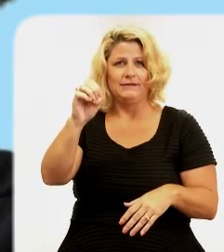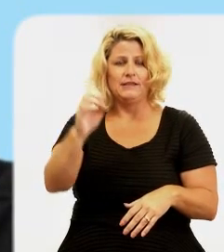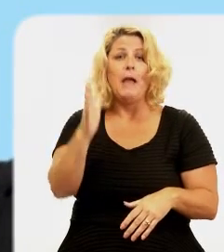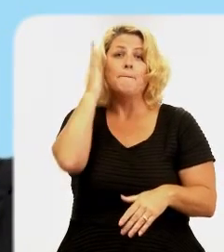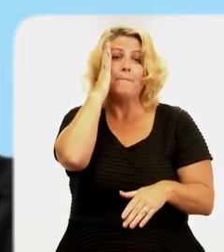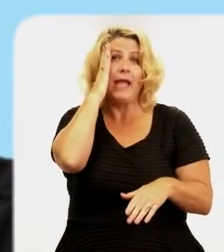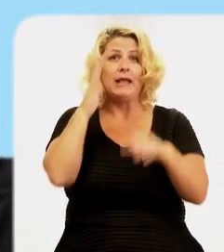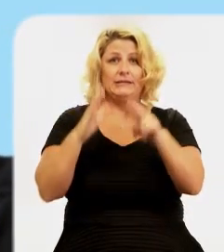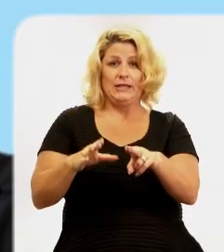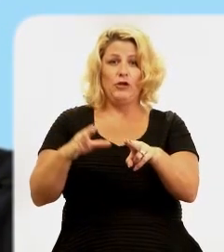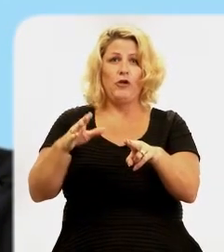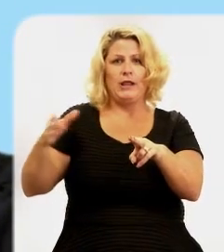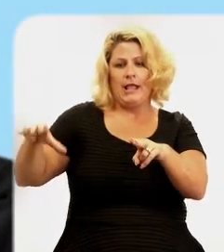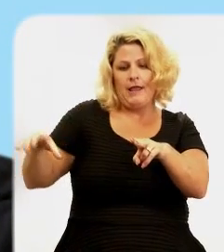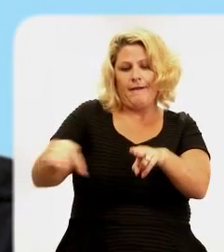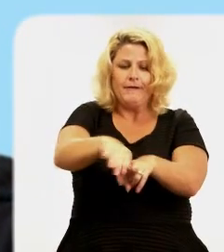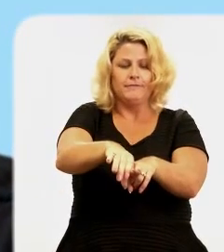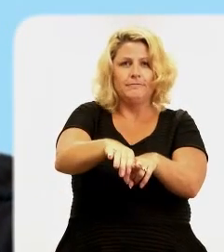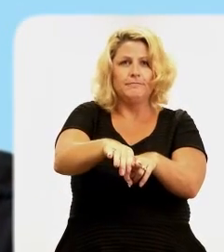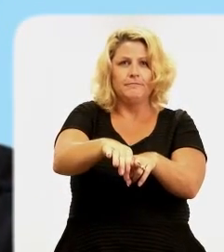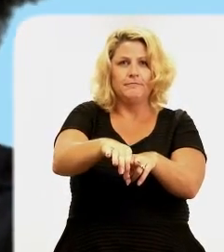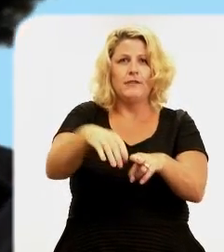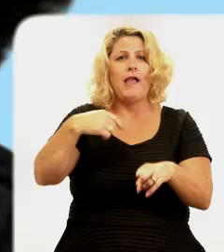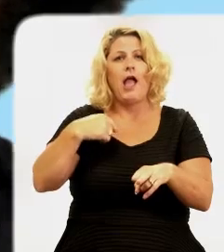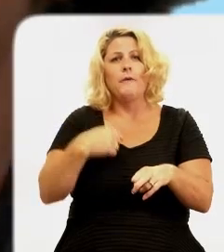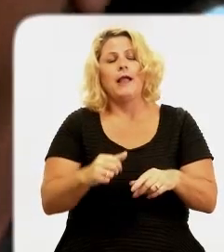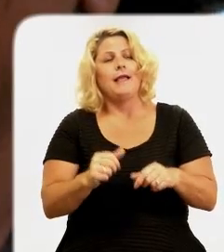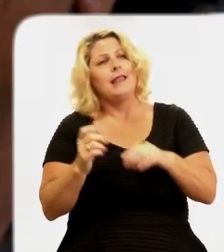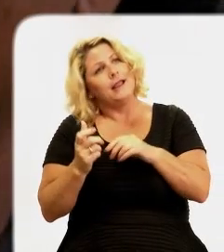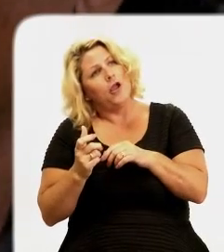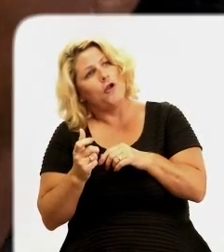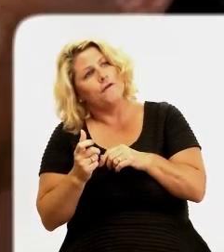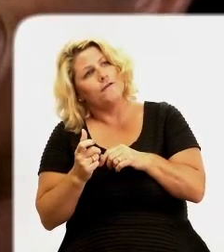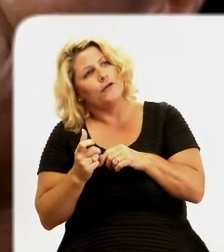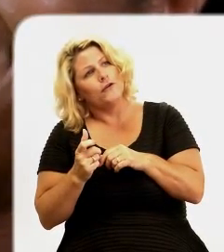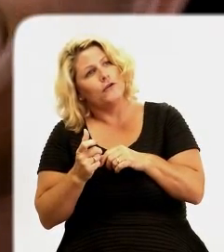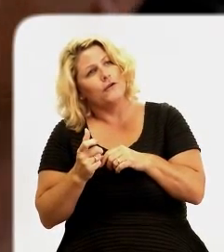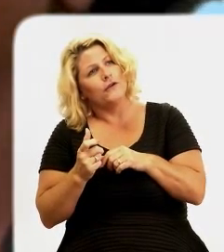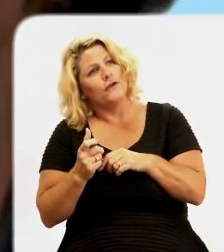as close to the bed as possible. And I was able to kind of just, lean over, and,